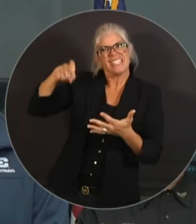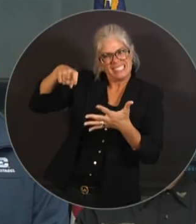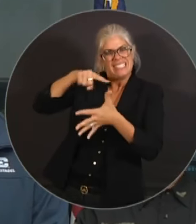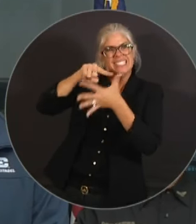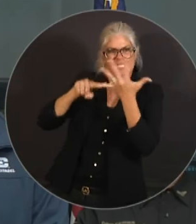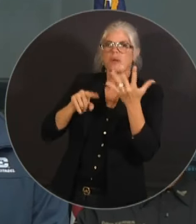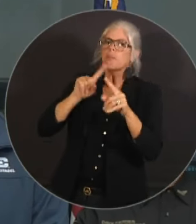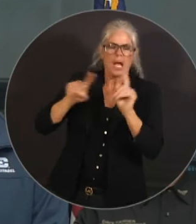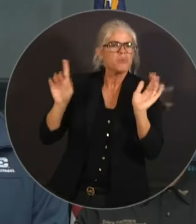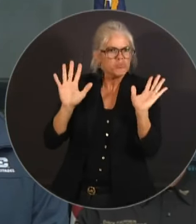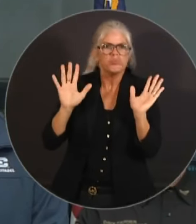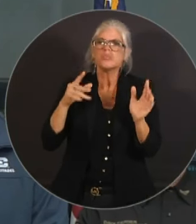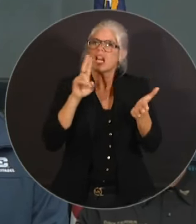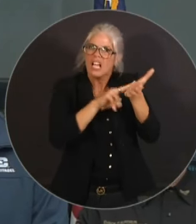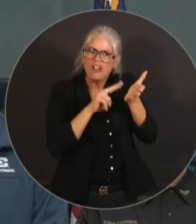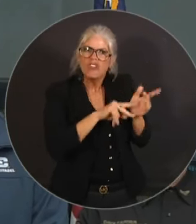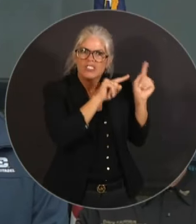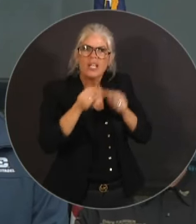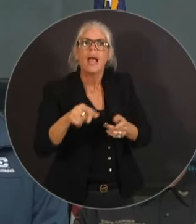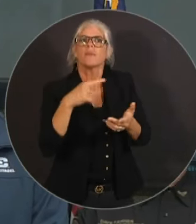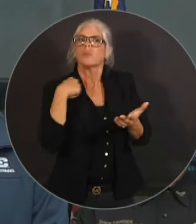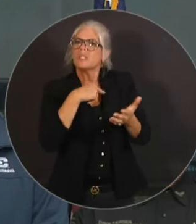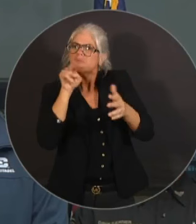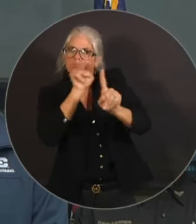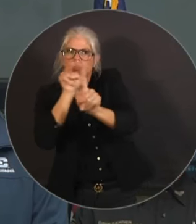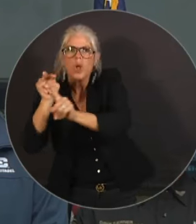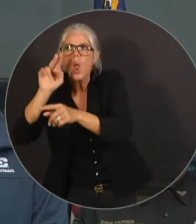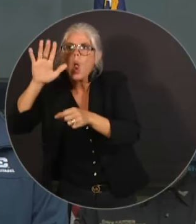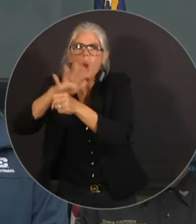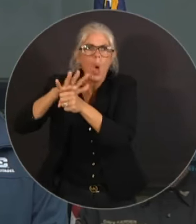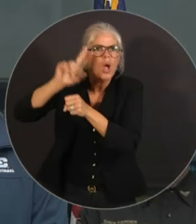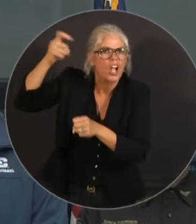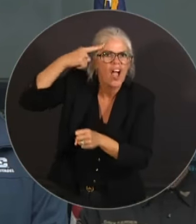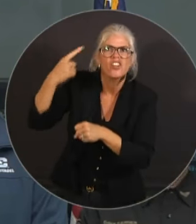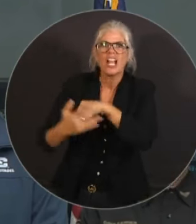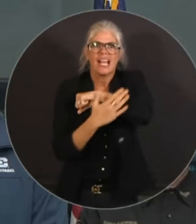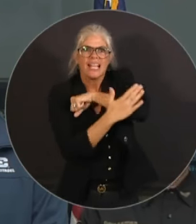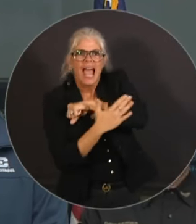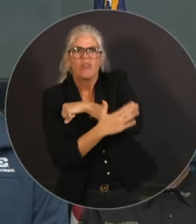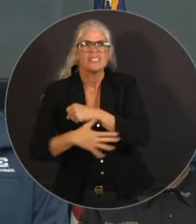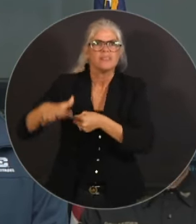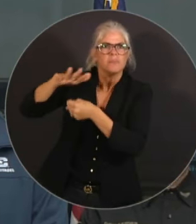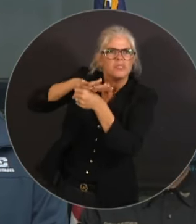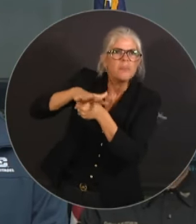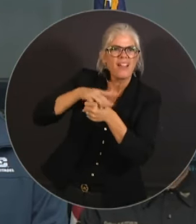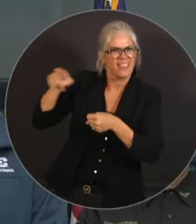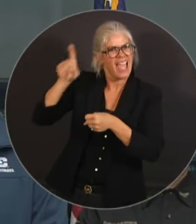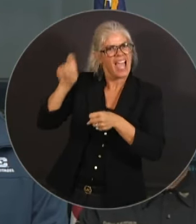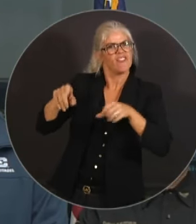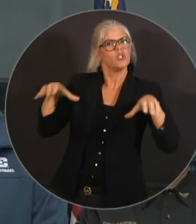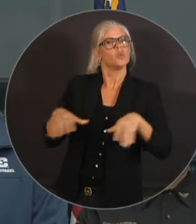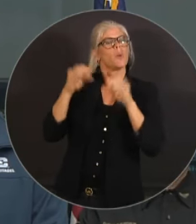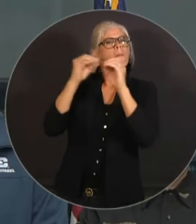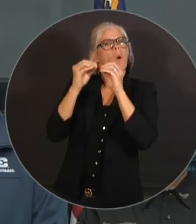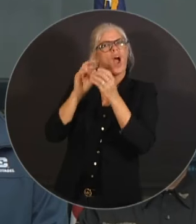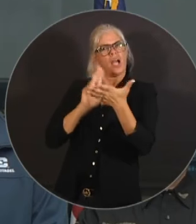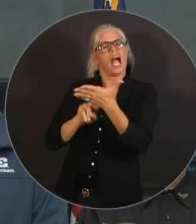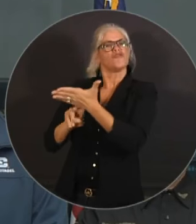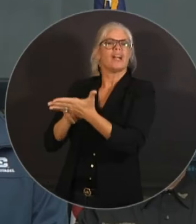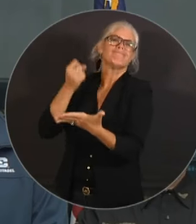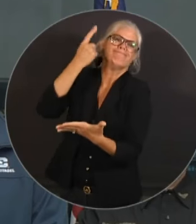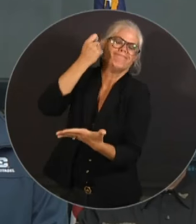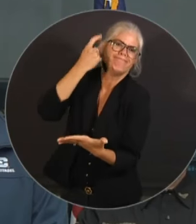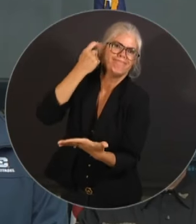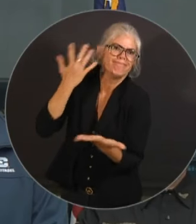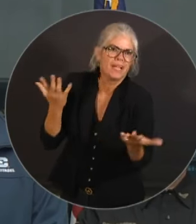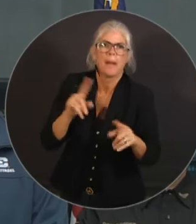come in, and you're going to have to see these local governments and the counties and the municipalities. They're going to have to do more contracts most likely, and there aren't